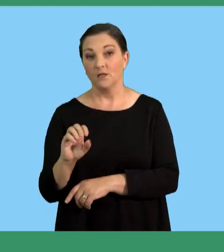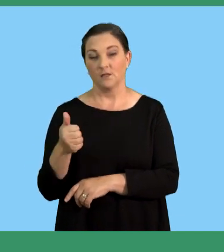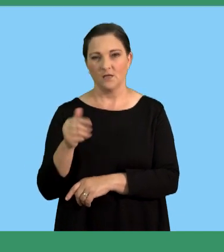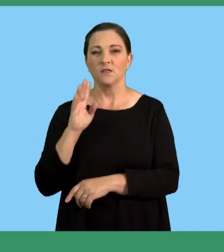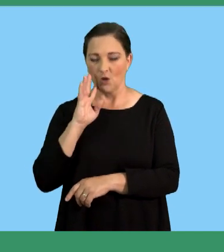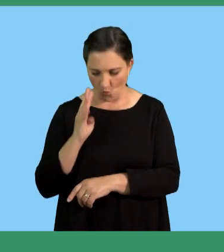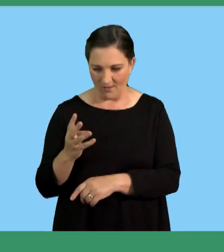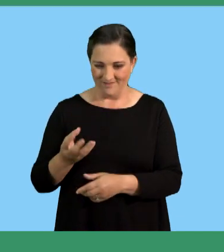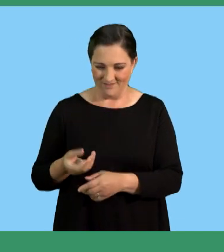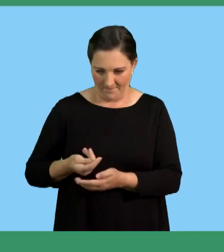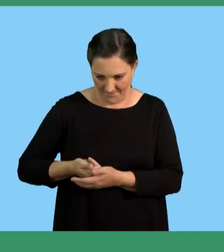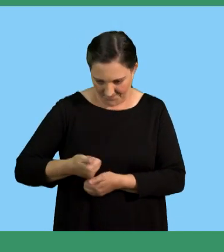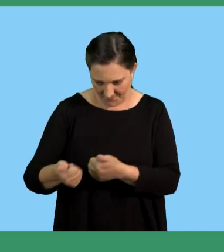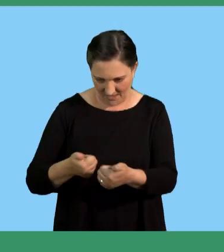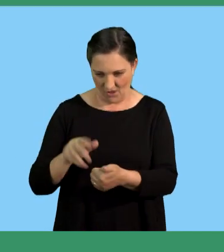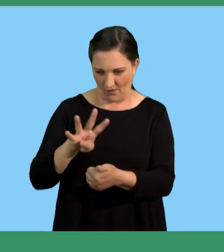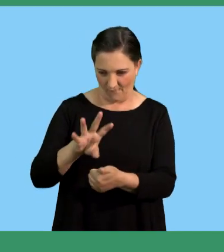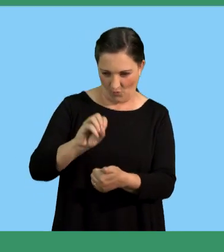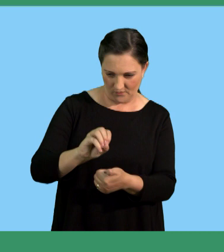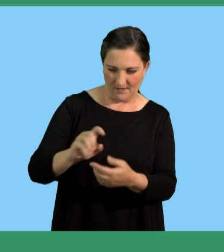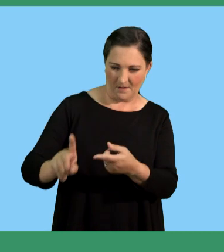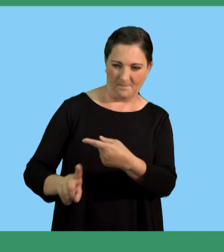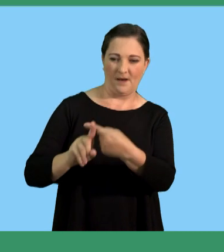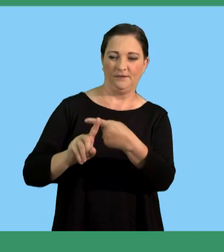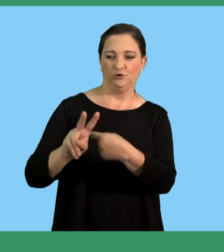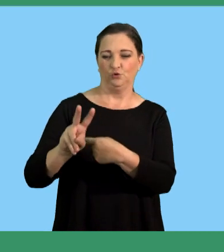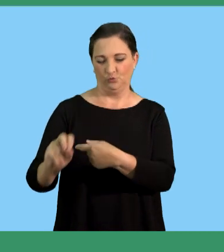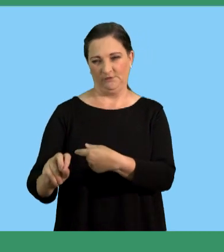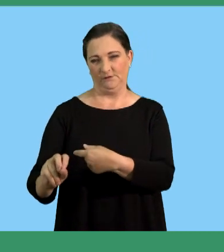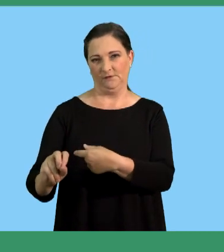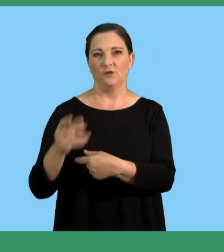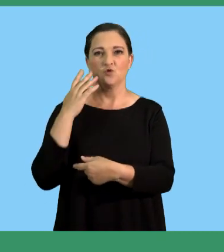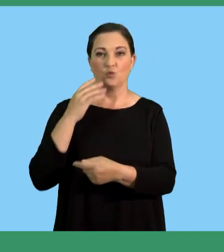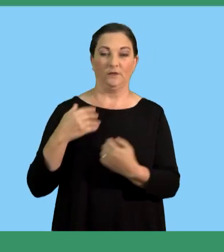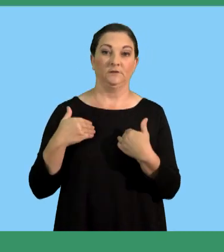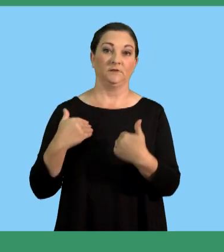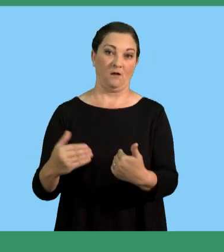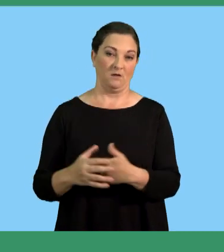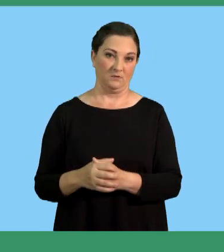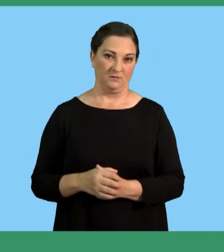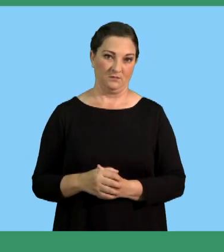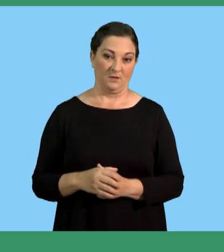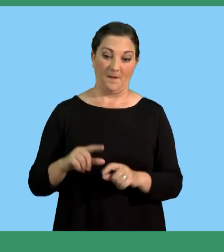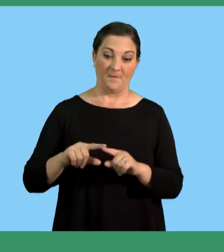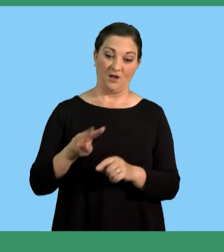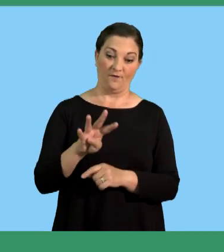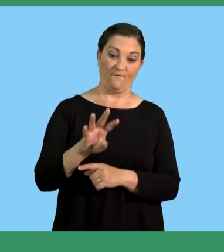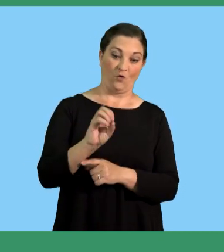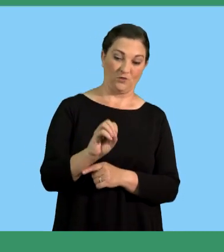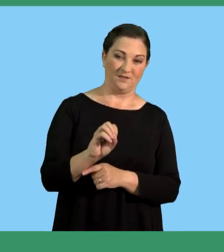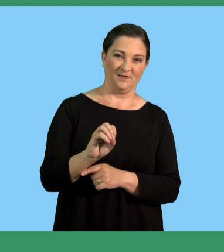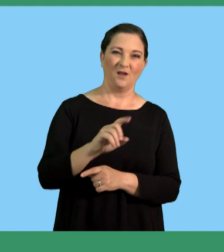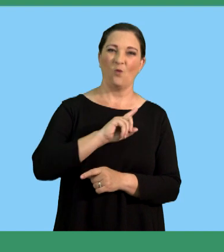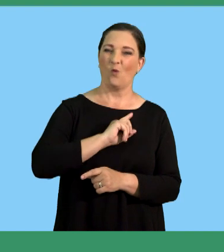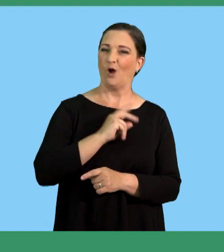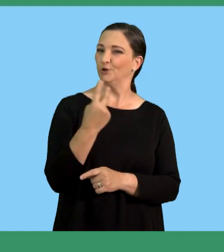then they'll receive 40 plus the 20,000 that was invested, meaning the 40 was for the 2